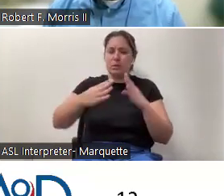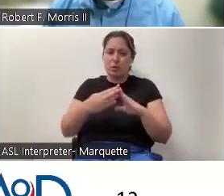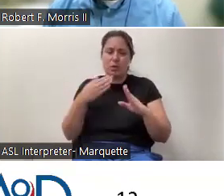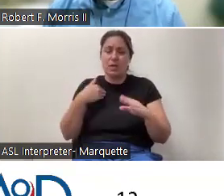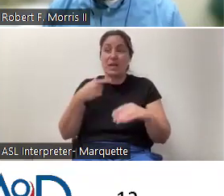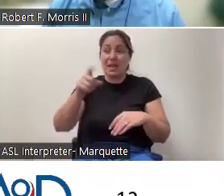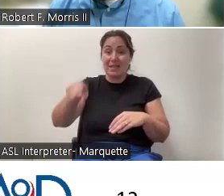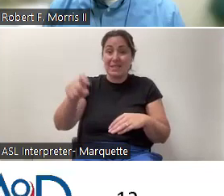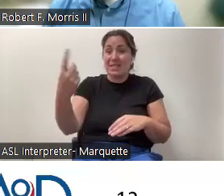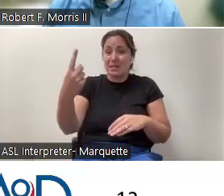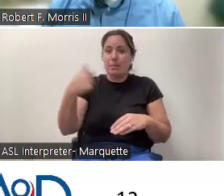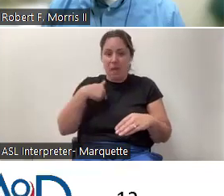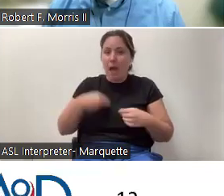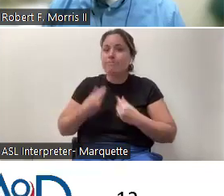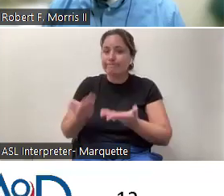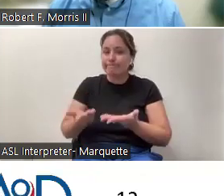that community.